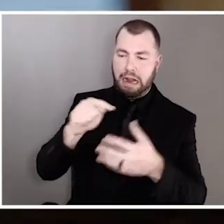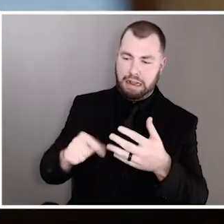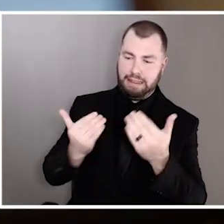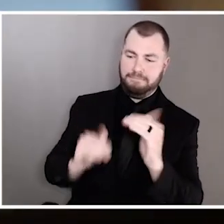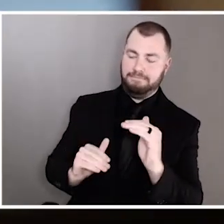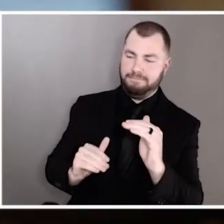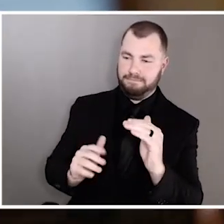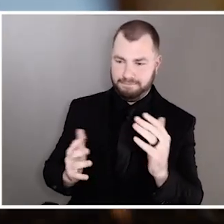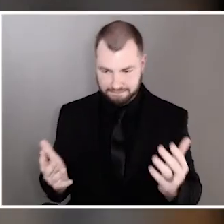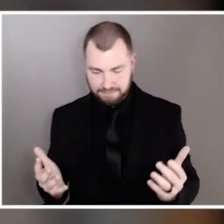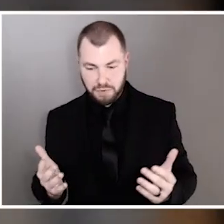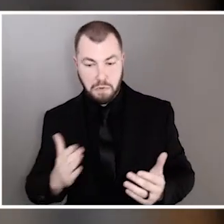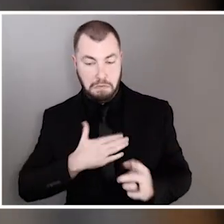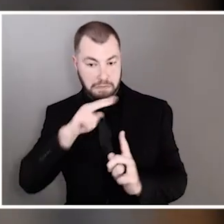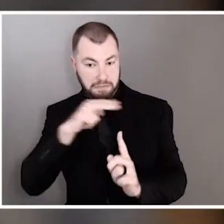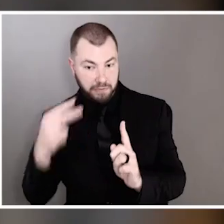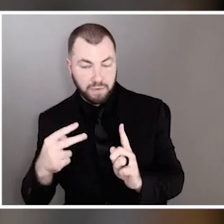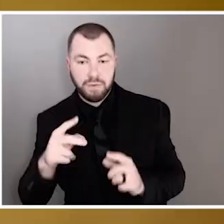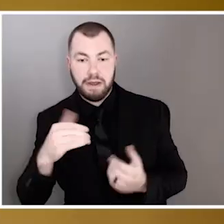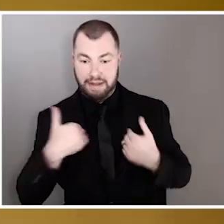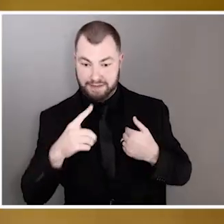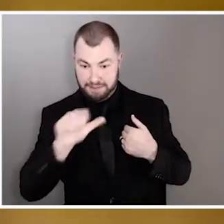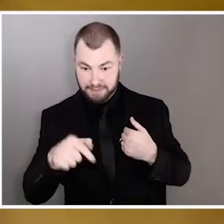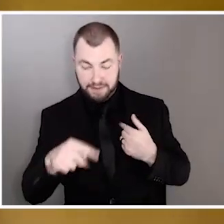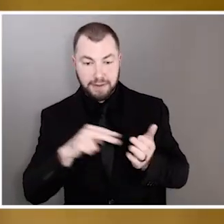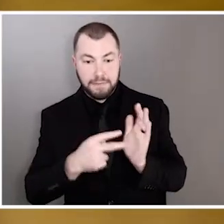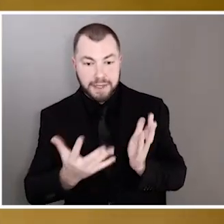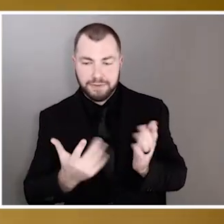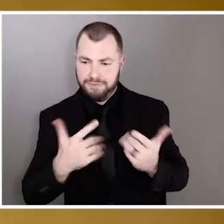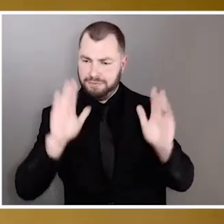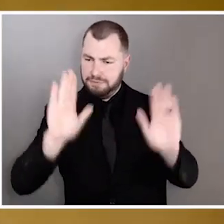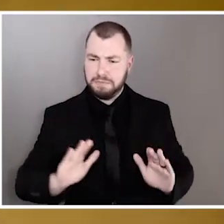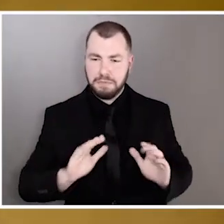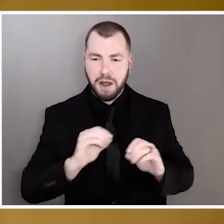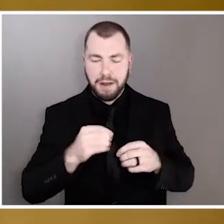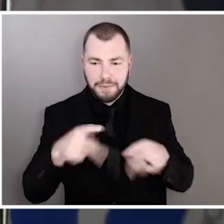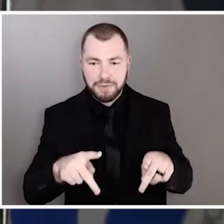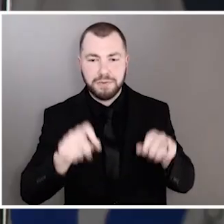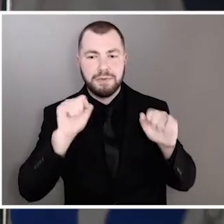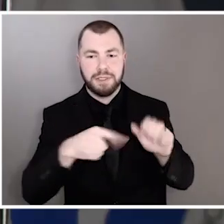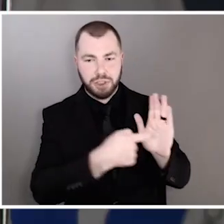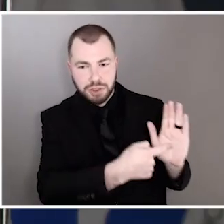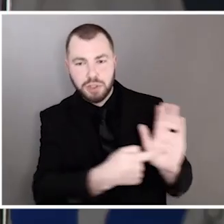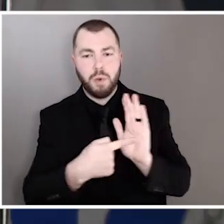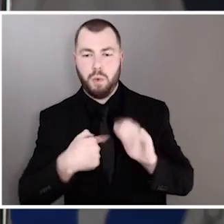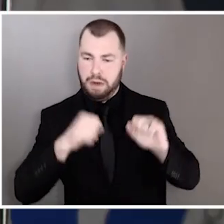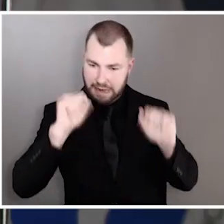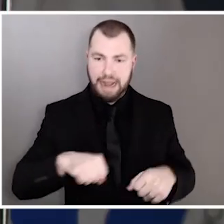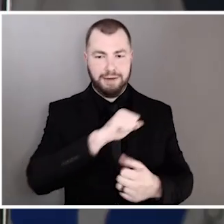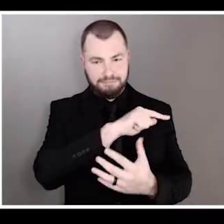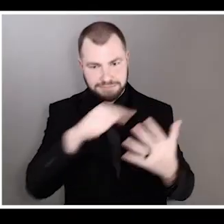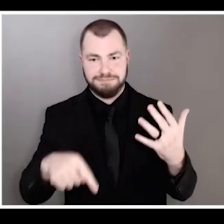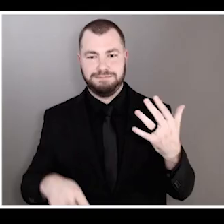of. And I see having a disability as a tremendous opportunity to reveal to society what we are